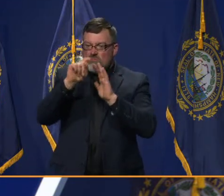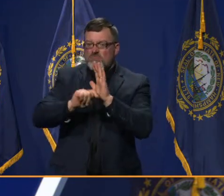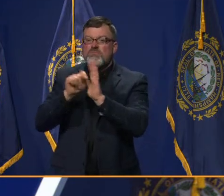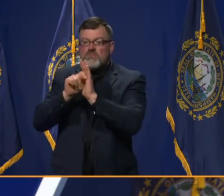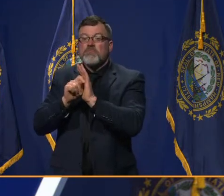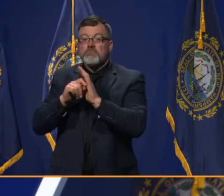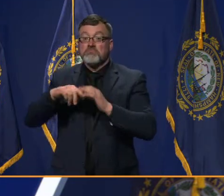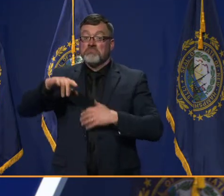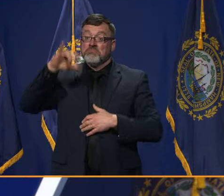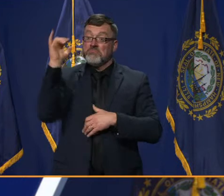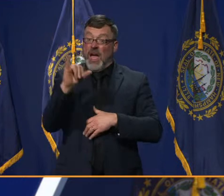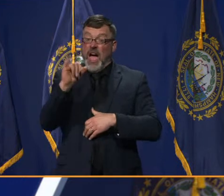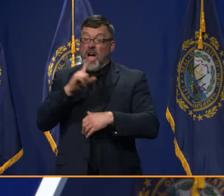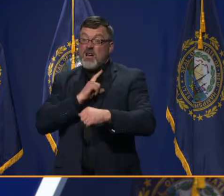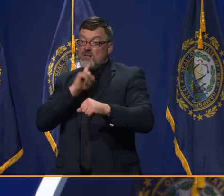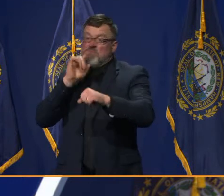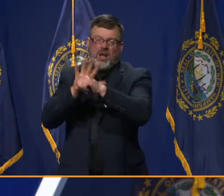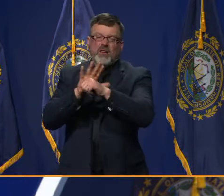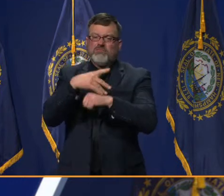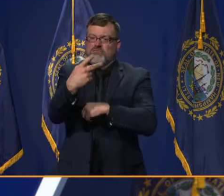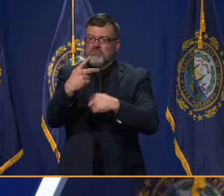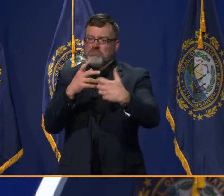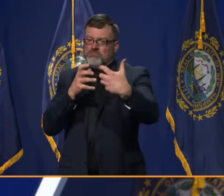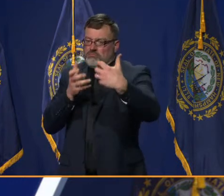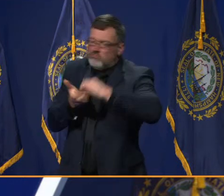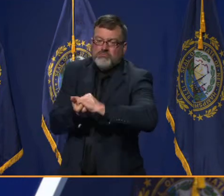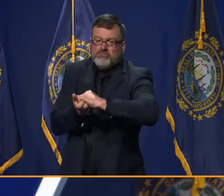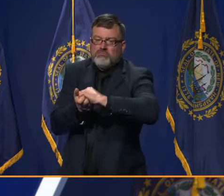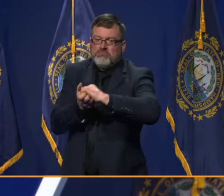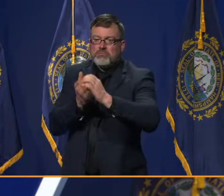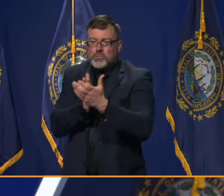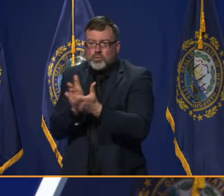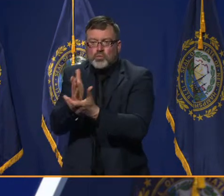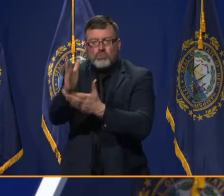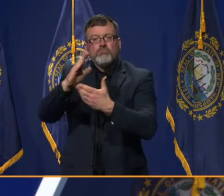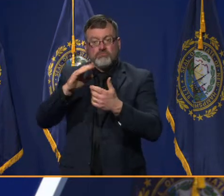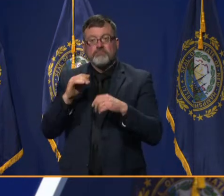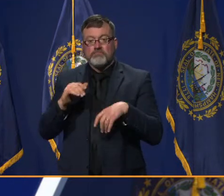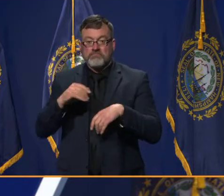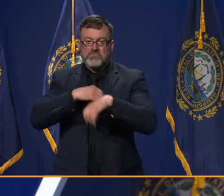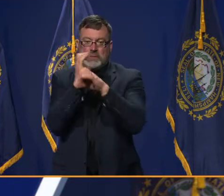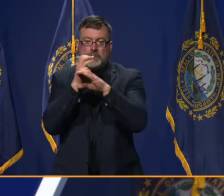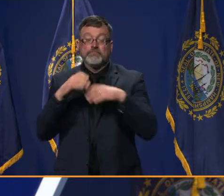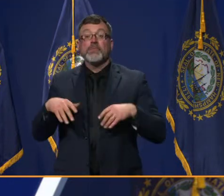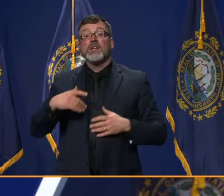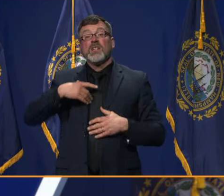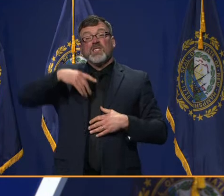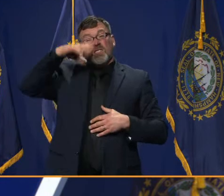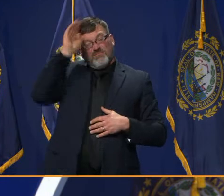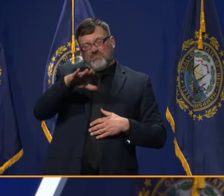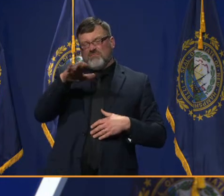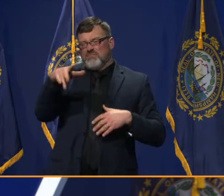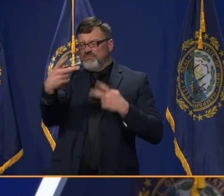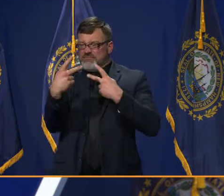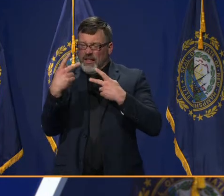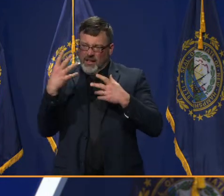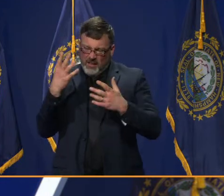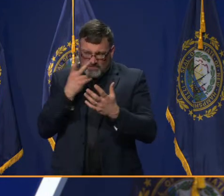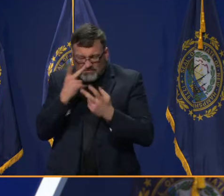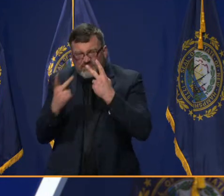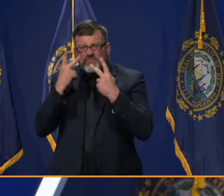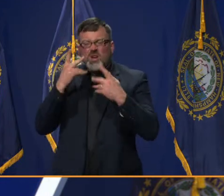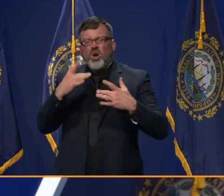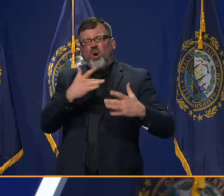crisis. We've experienced a lot of heartbreaking tragedies. Family members'